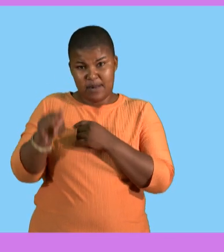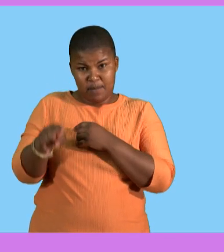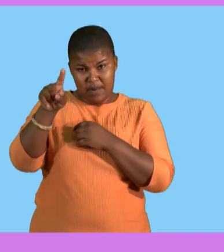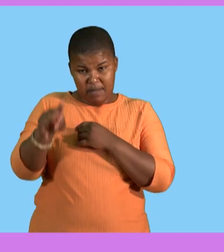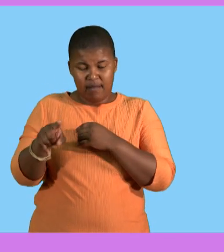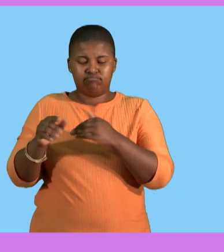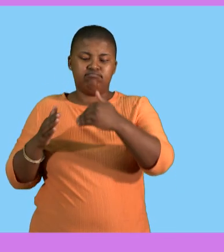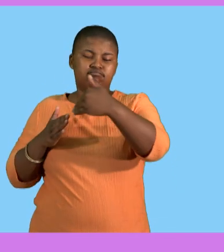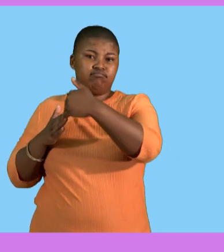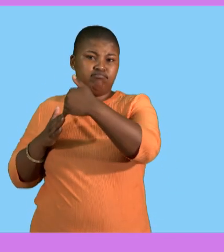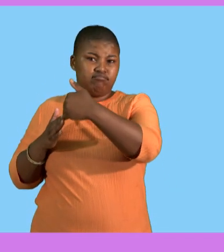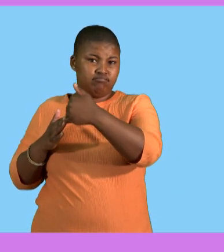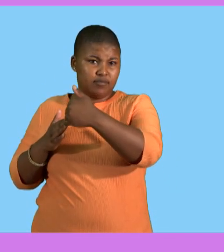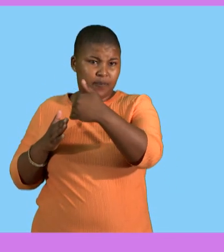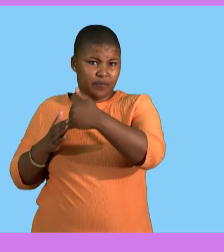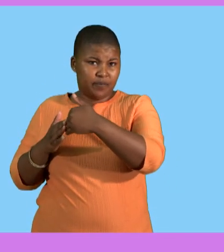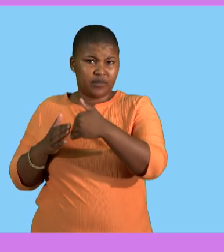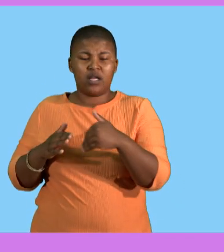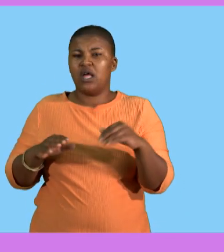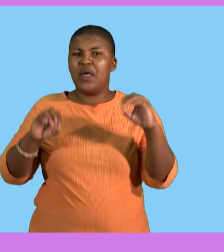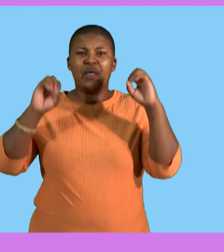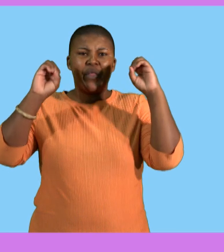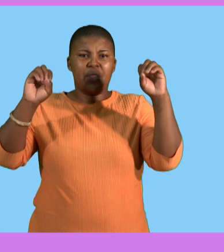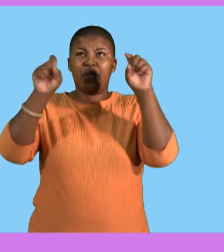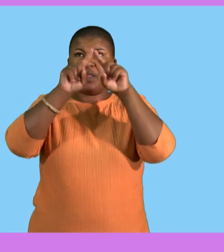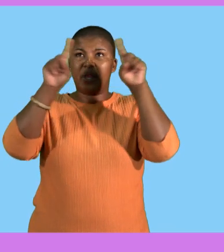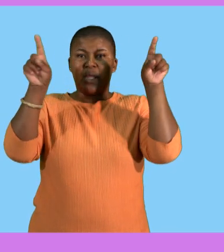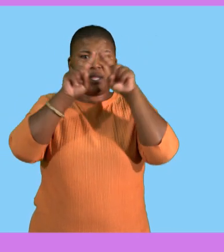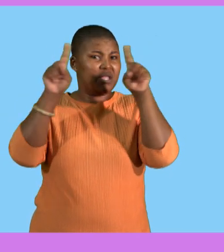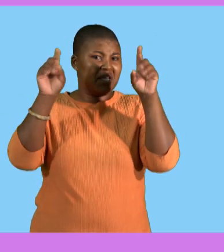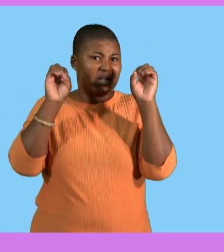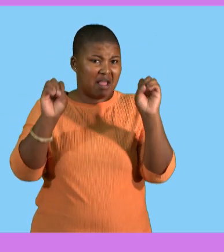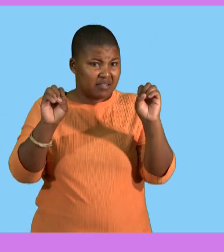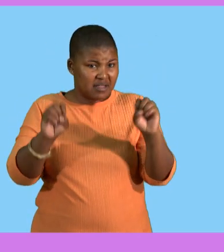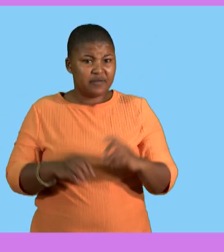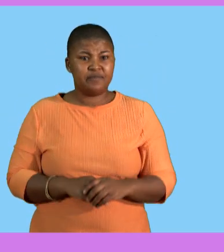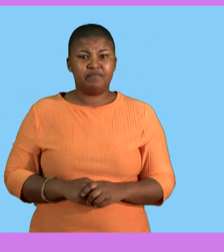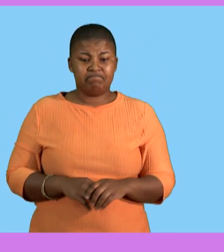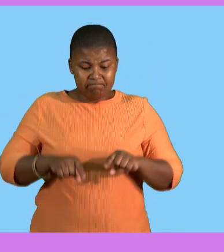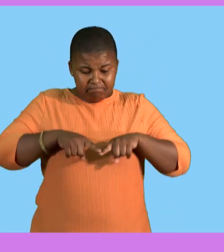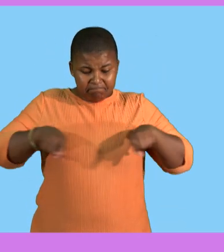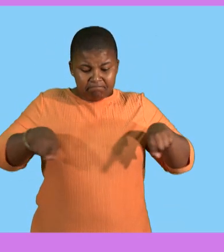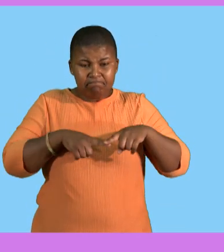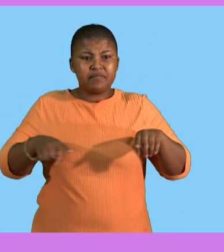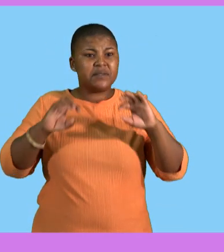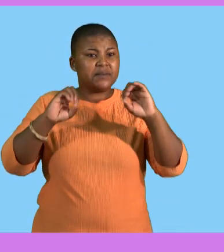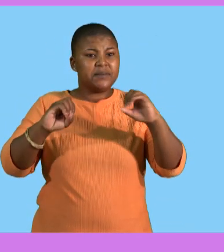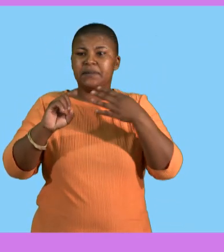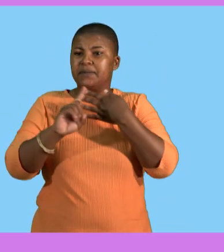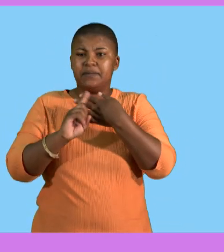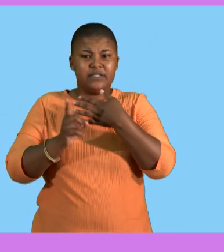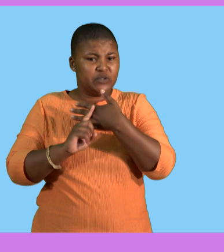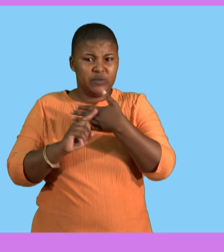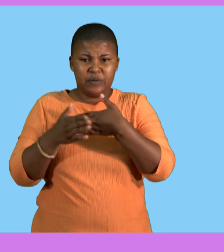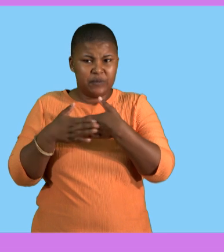close together. There's no windows on that side of the house, and there's no windows here. So